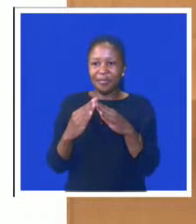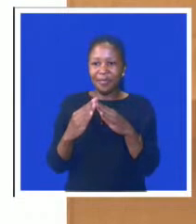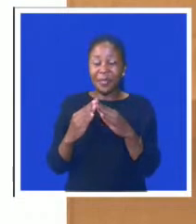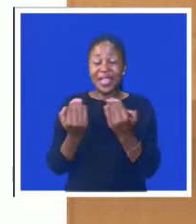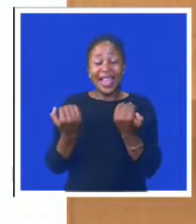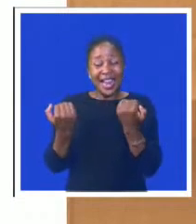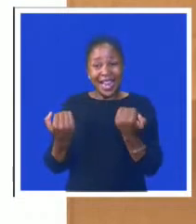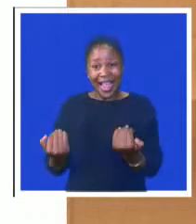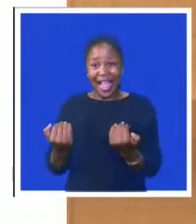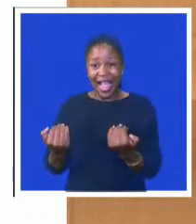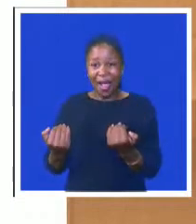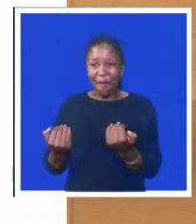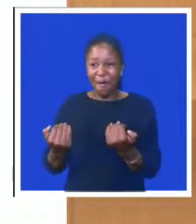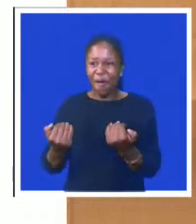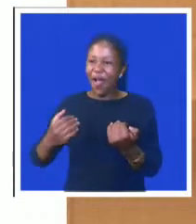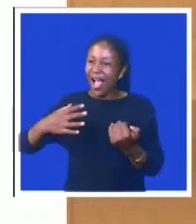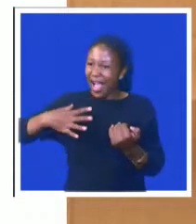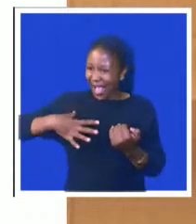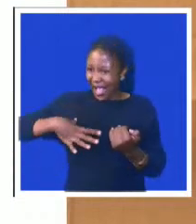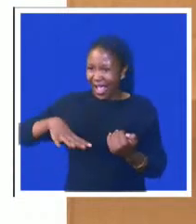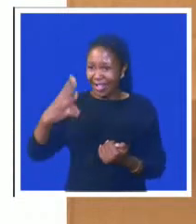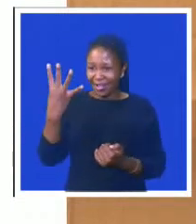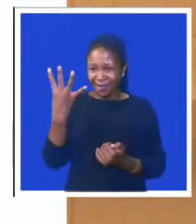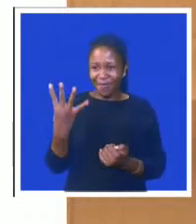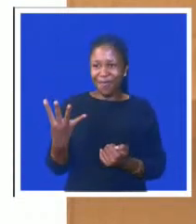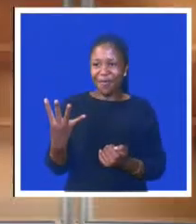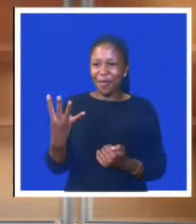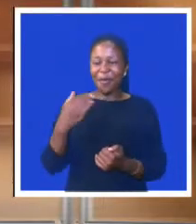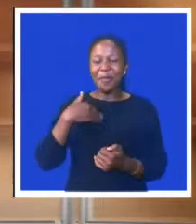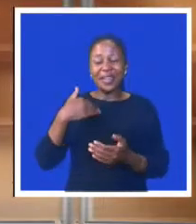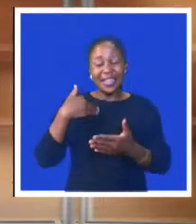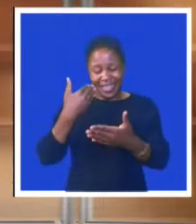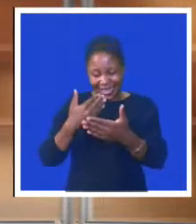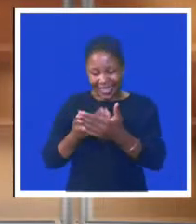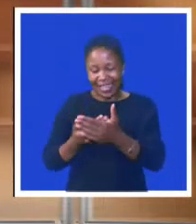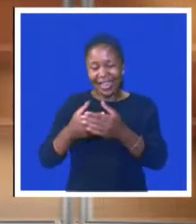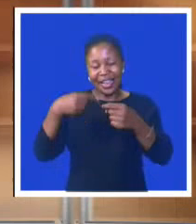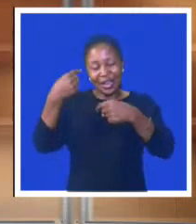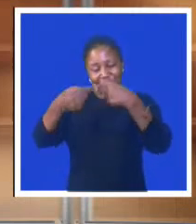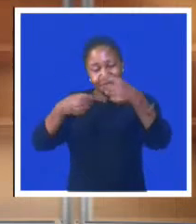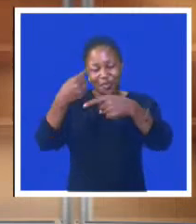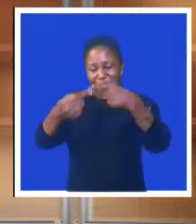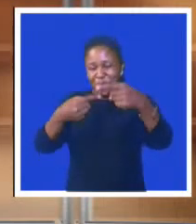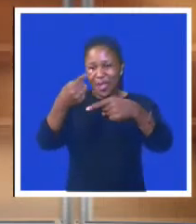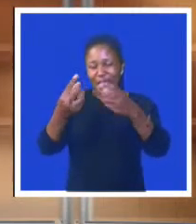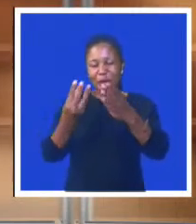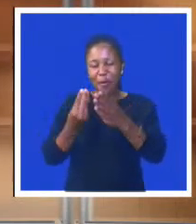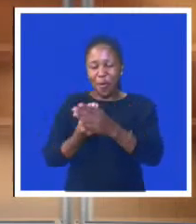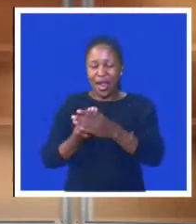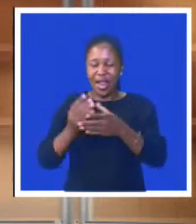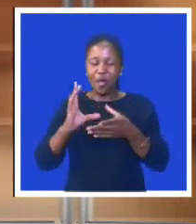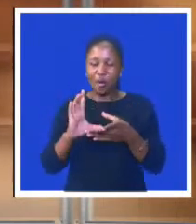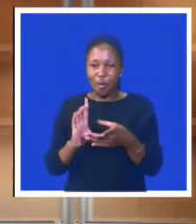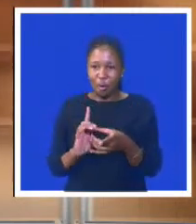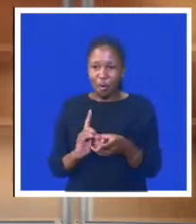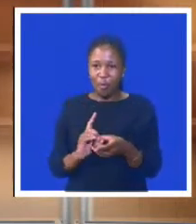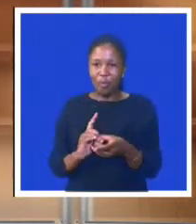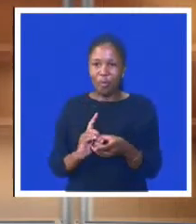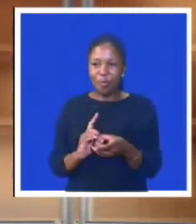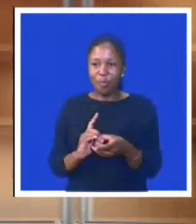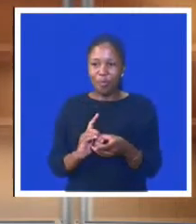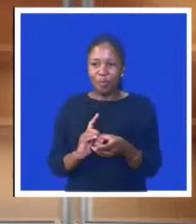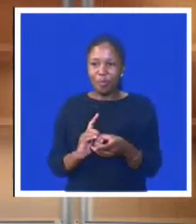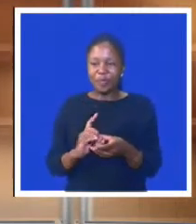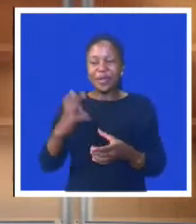other 4 prepositions. I think that is all from me, dear Lena. Remember